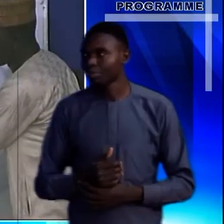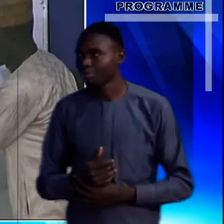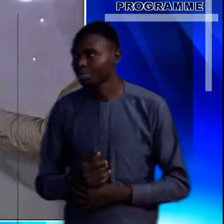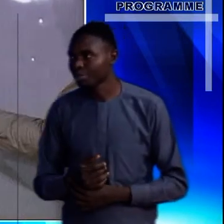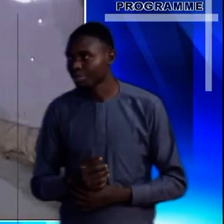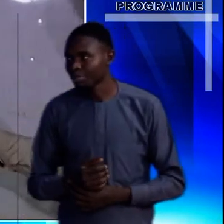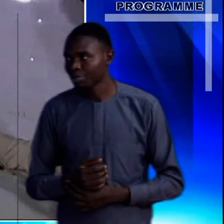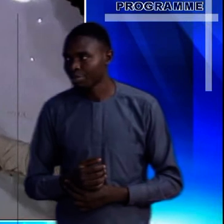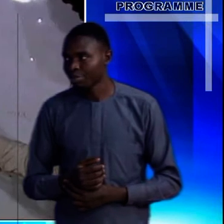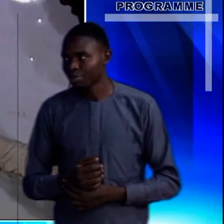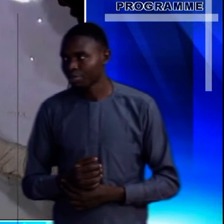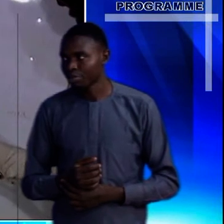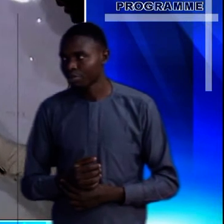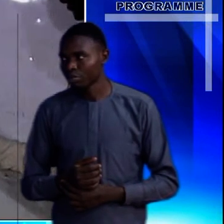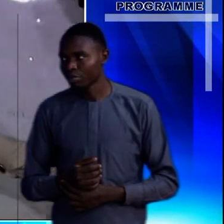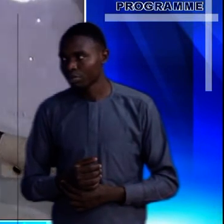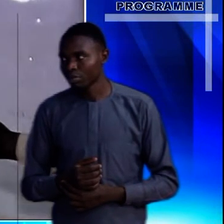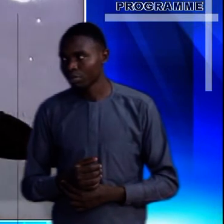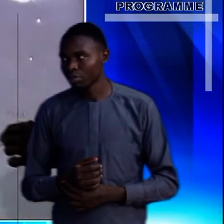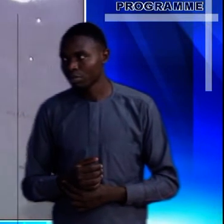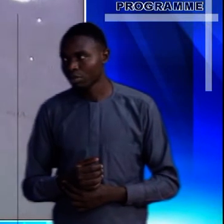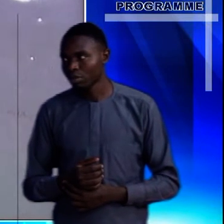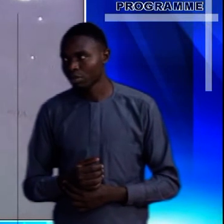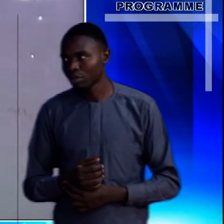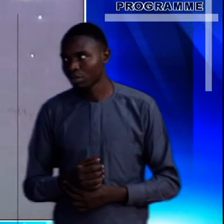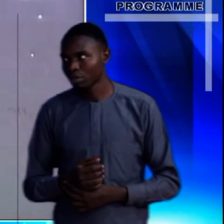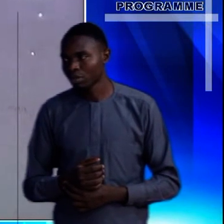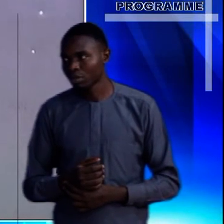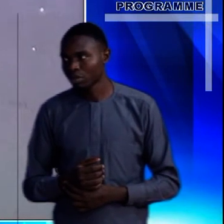use 0 point here, we can add 0 here.